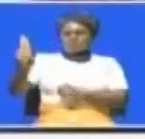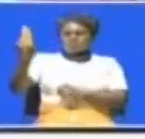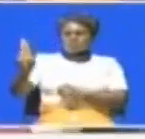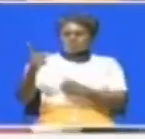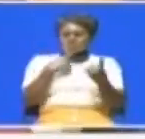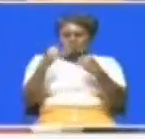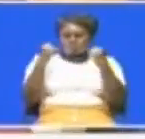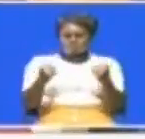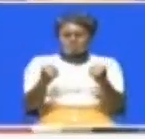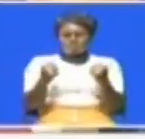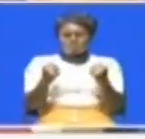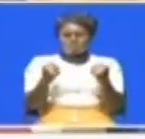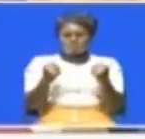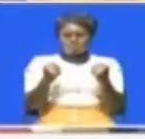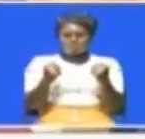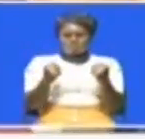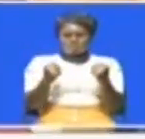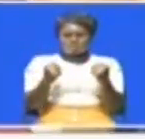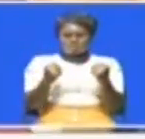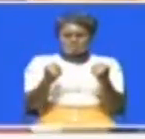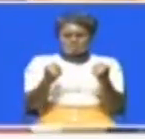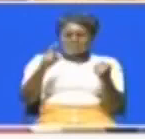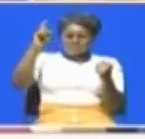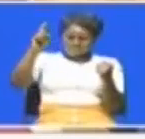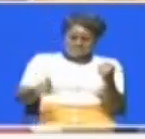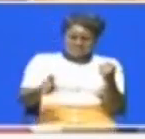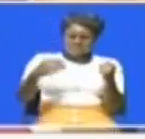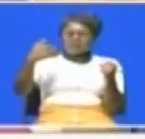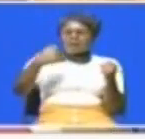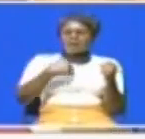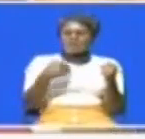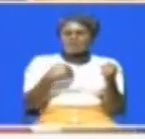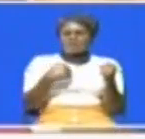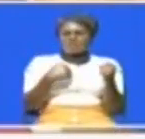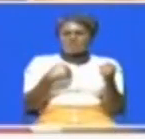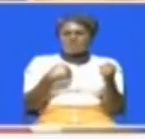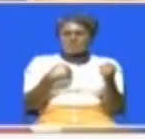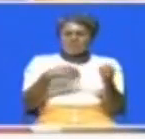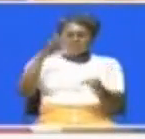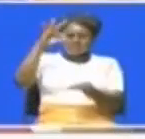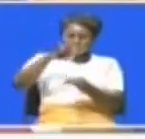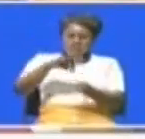tough. There shall and must be an election